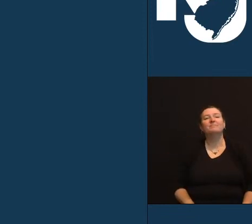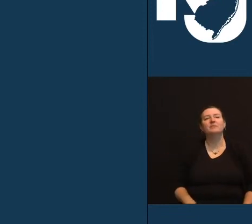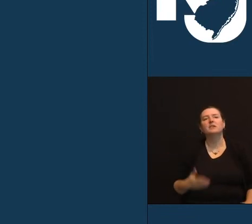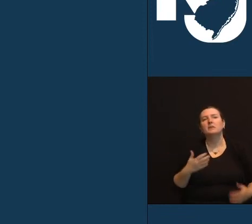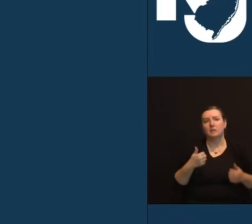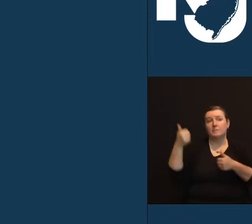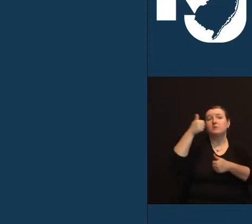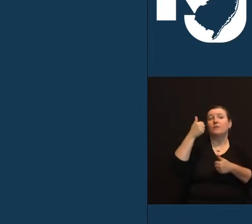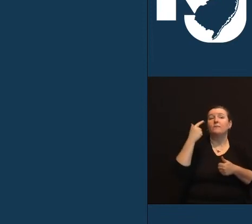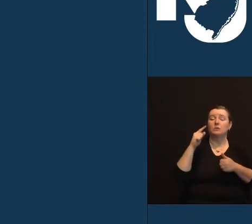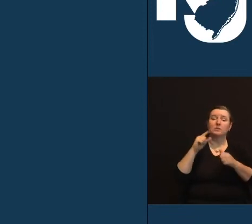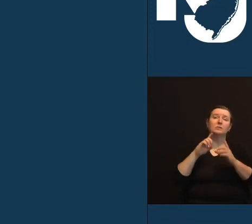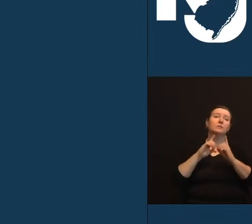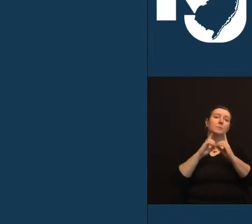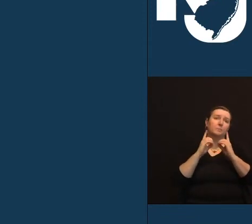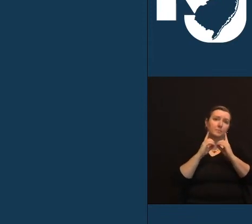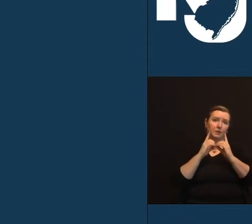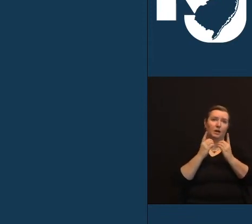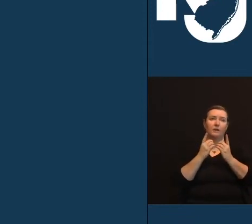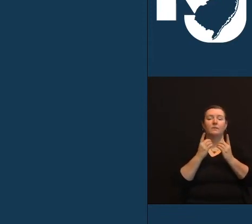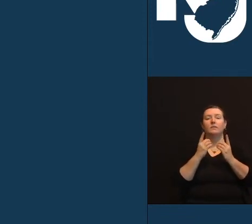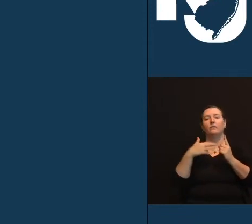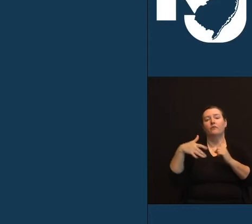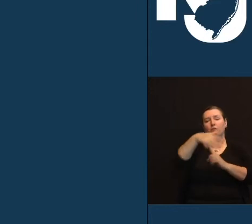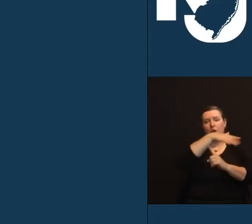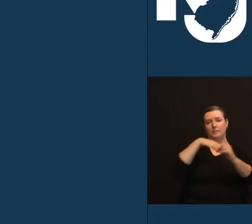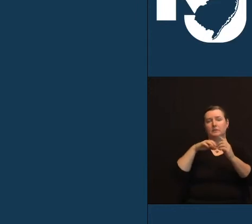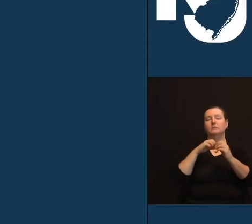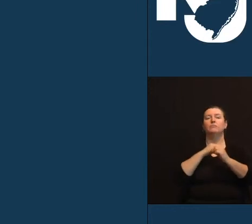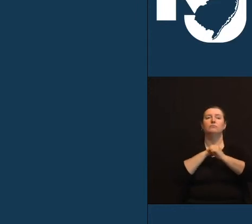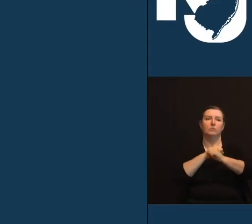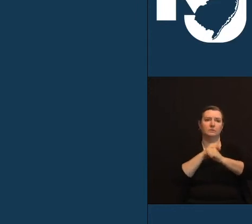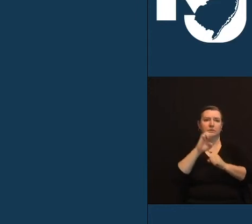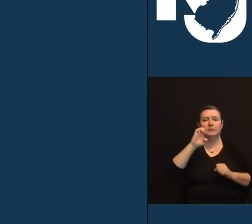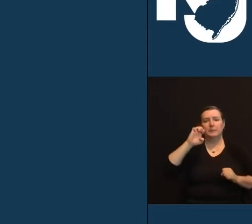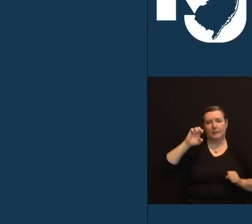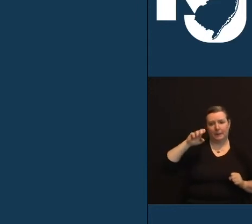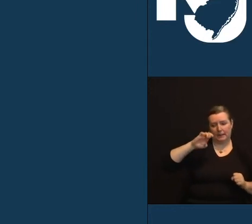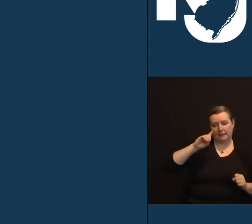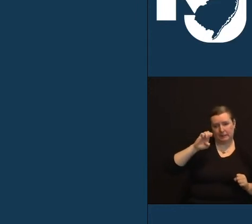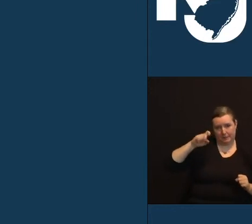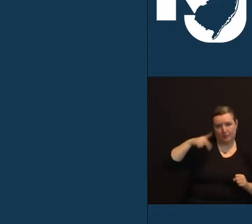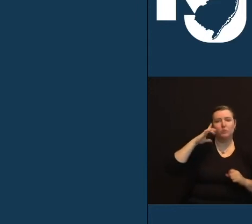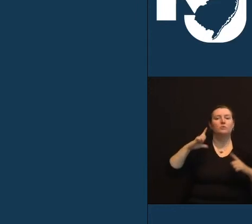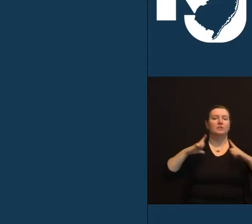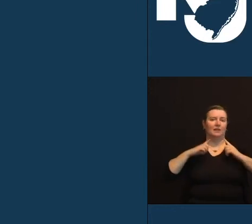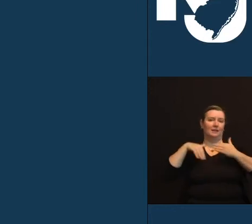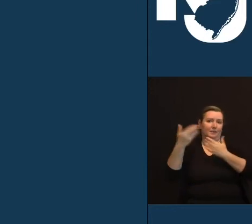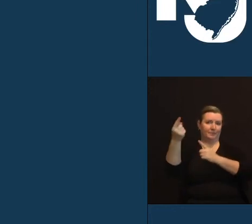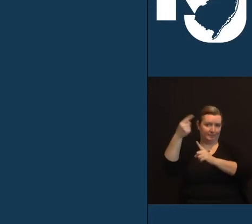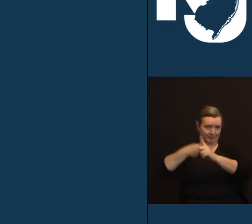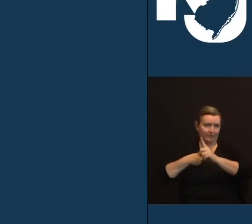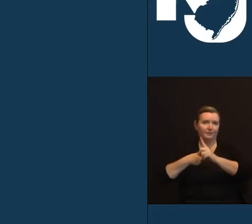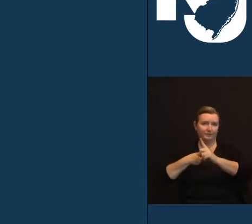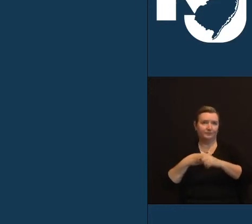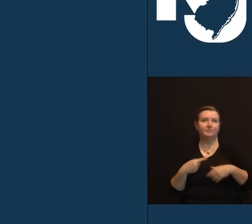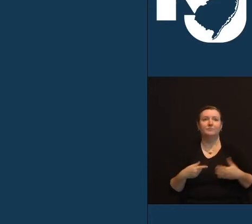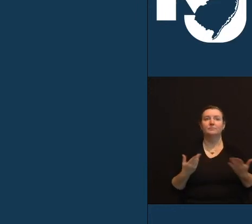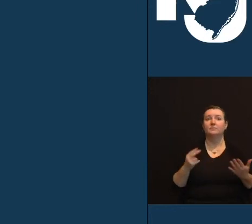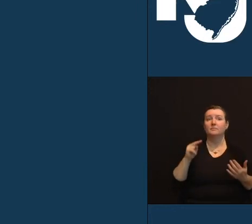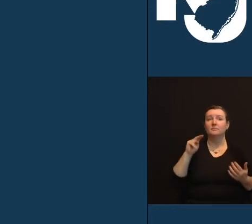McCabe, will be retiring next month. Suffice it to say, New Jersey would not be back among the vanguard of states